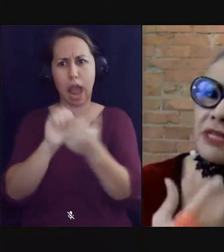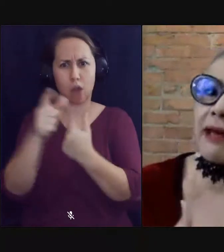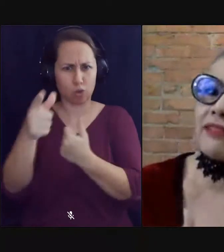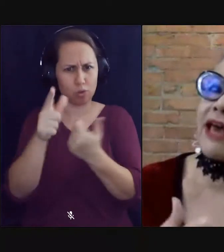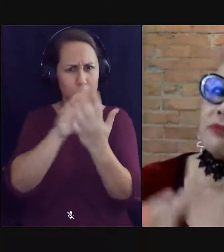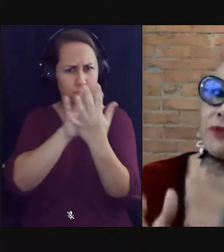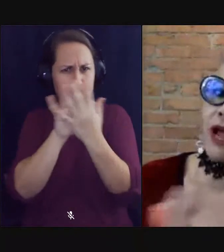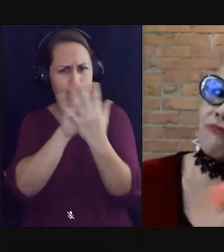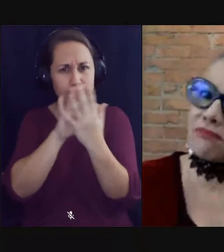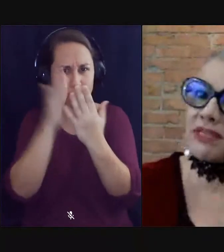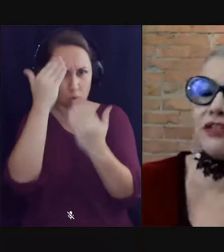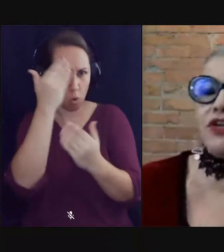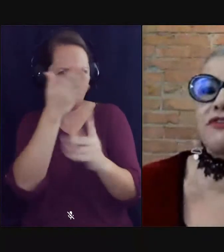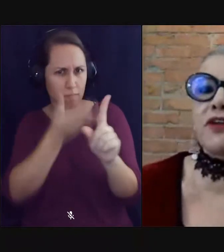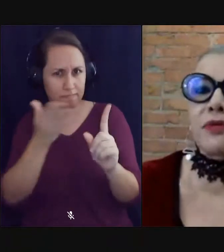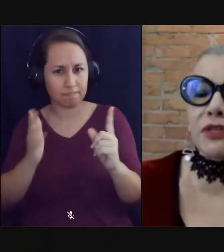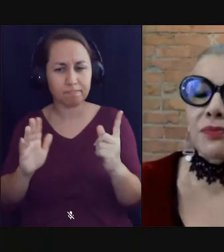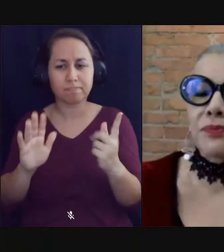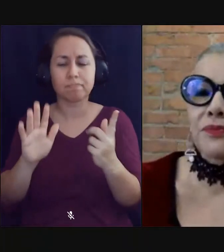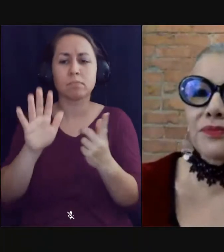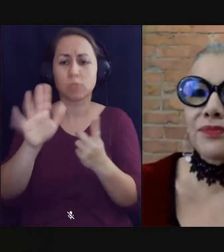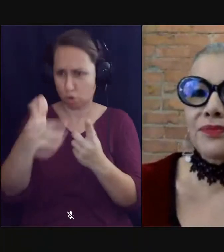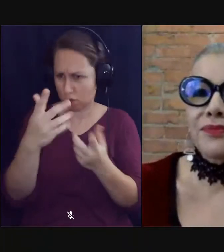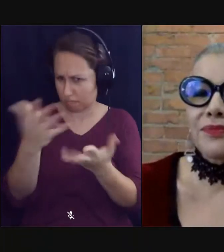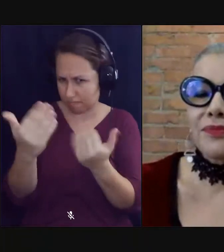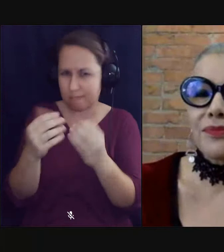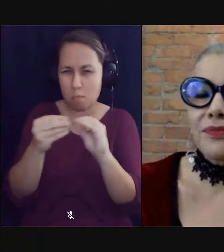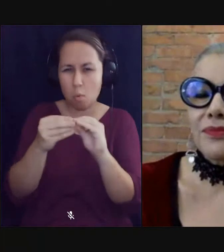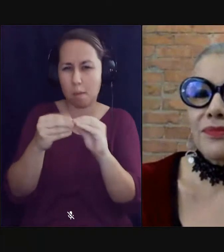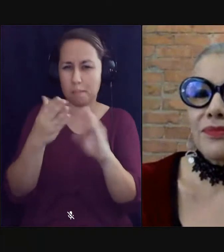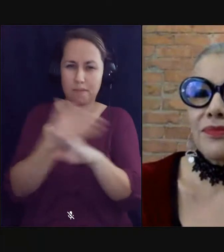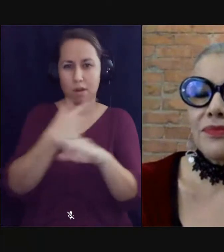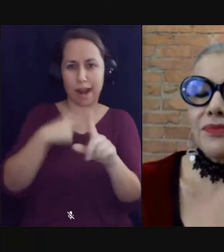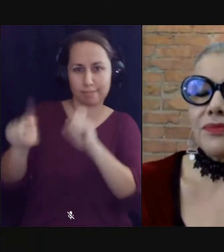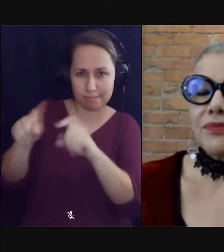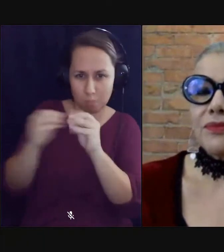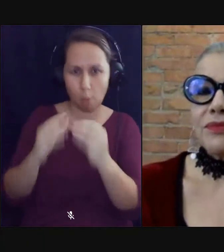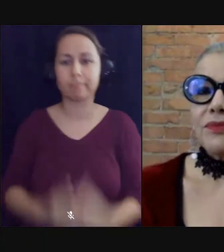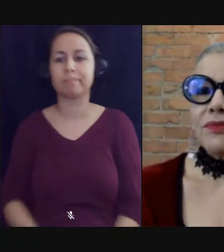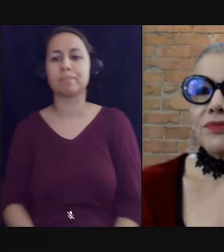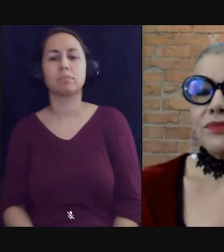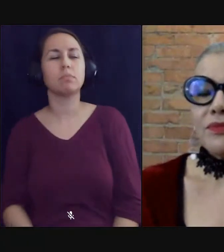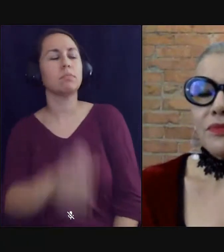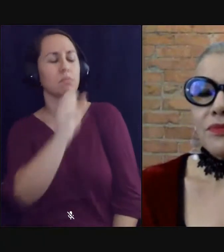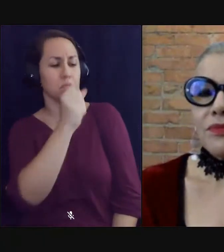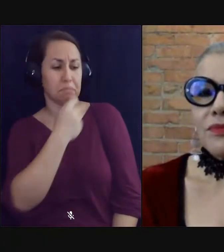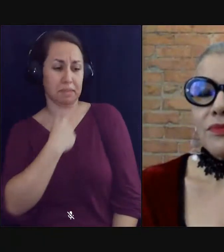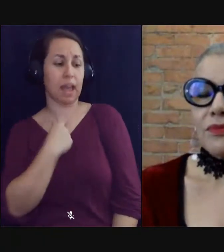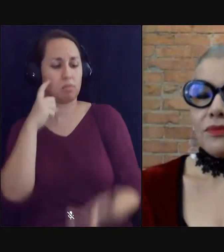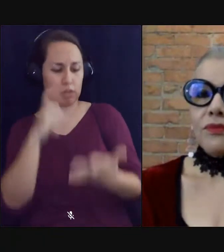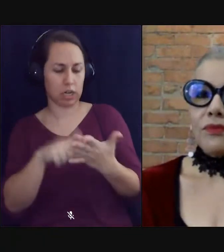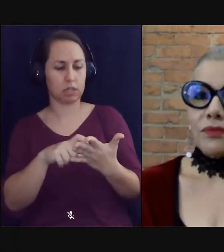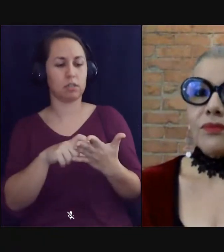tell us a bit about that before I take the journey further with you. Yeah, I mean, I recognize that I write from a place of